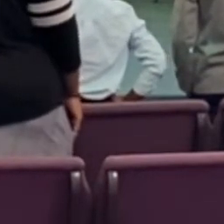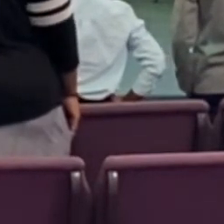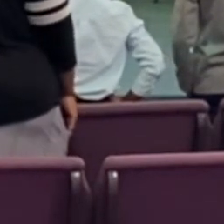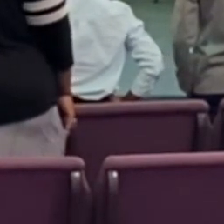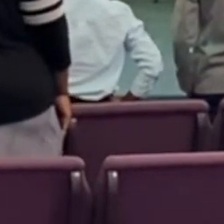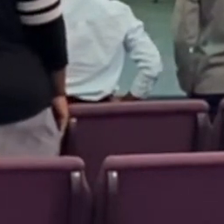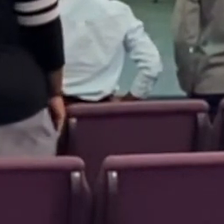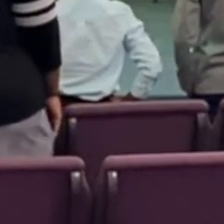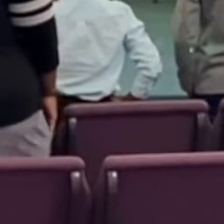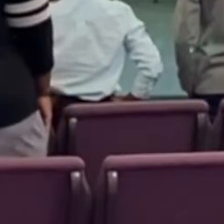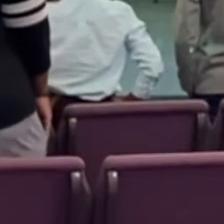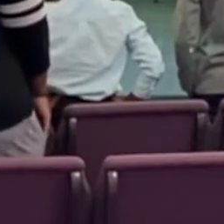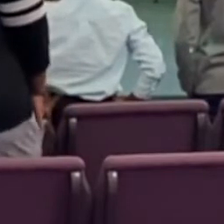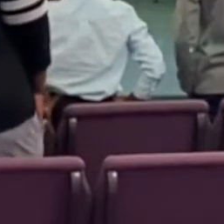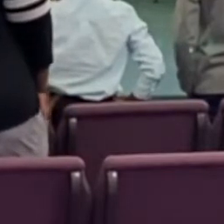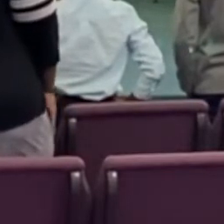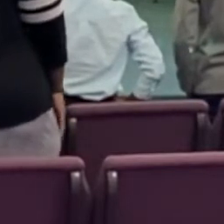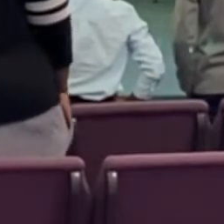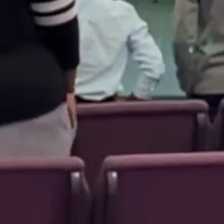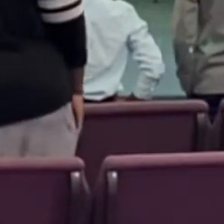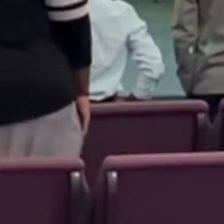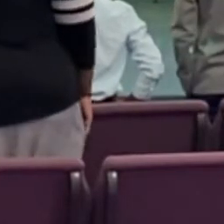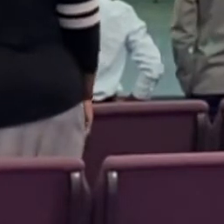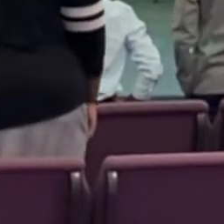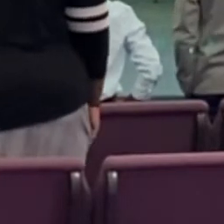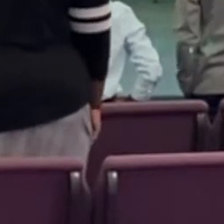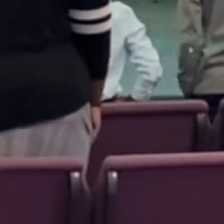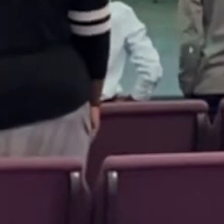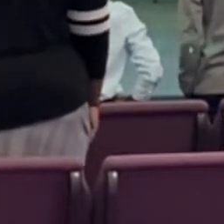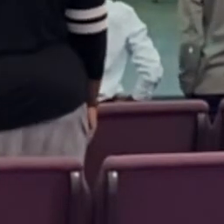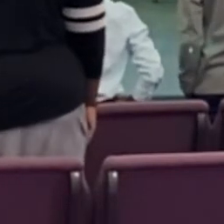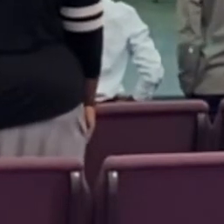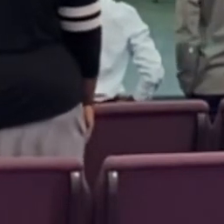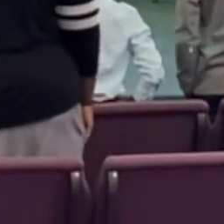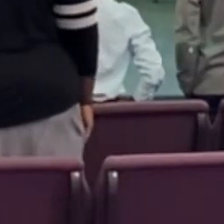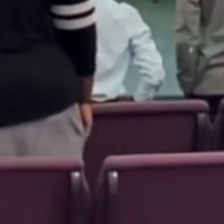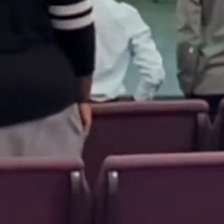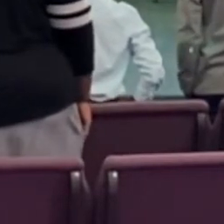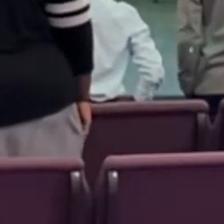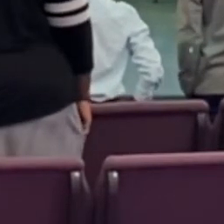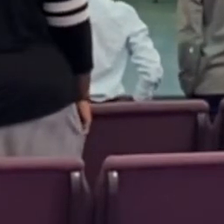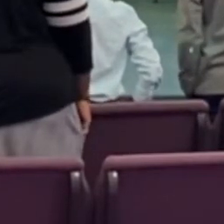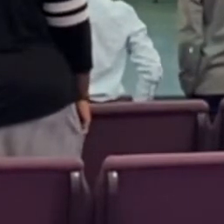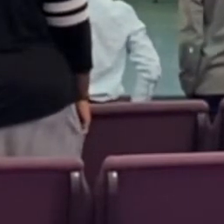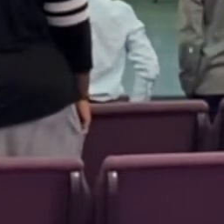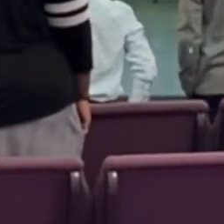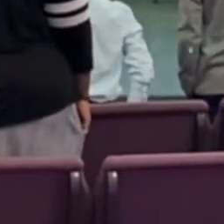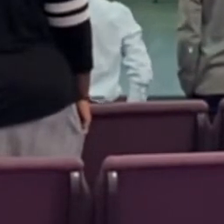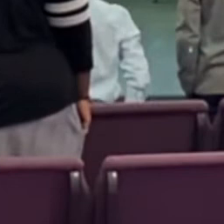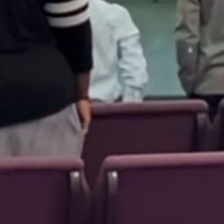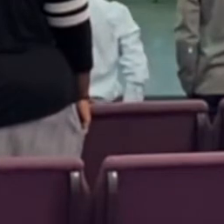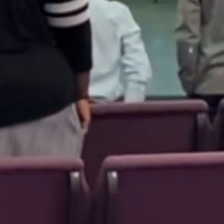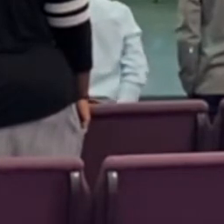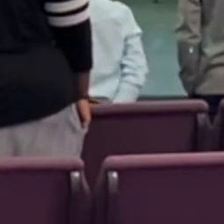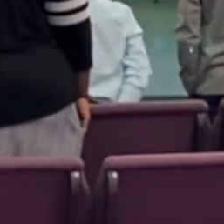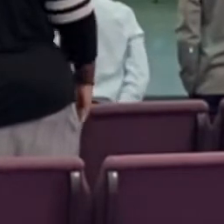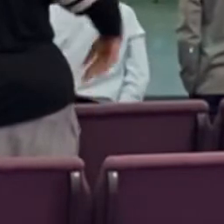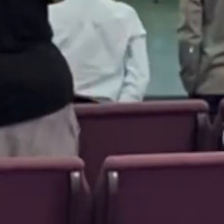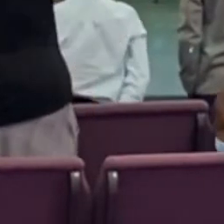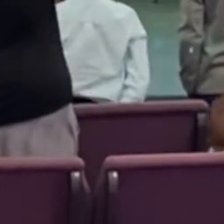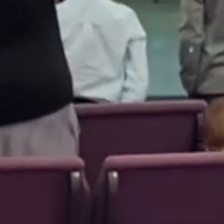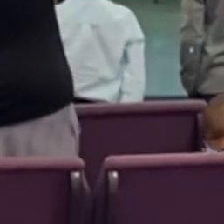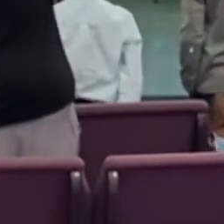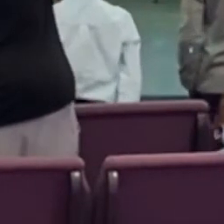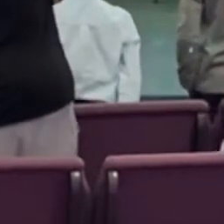whosoever shall call on the name of the Lord shall be saved. That's